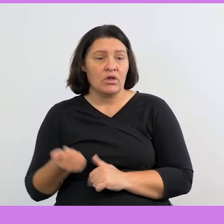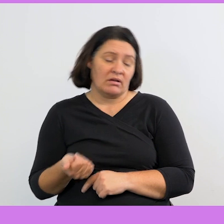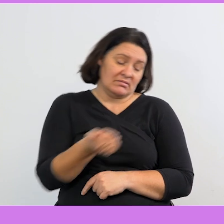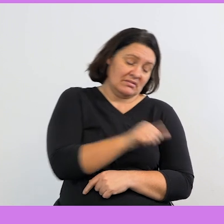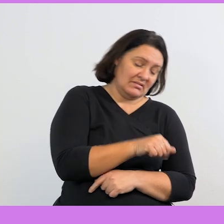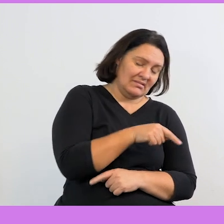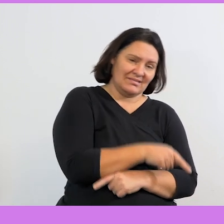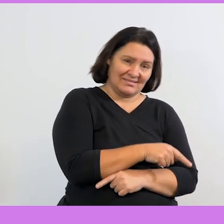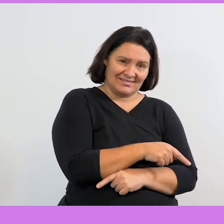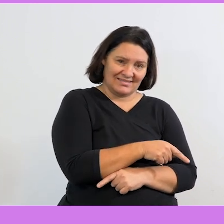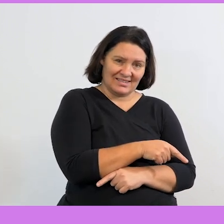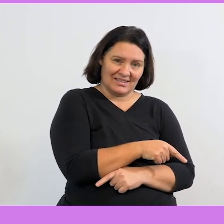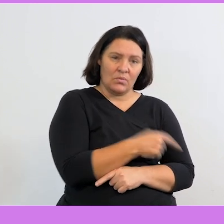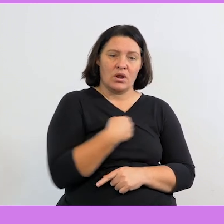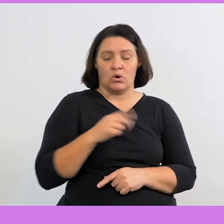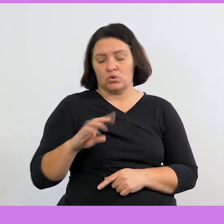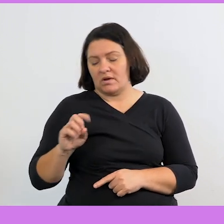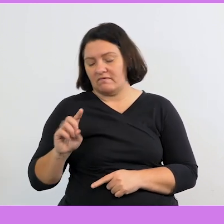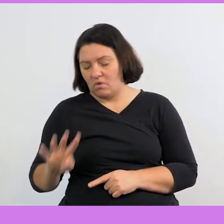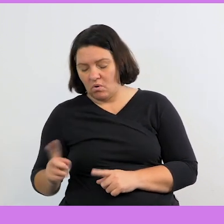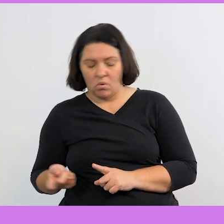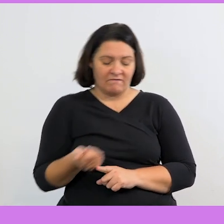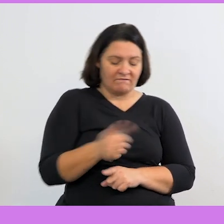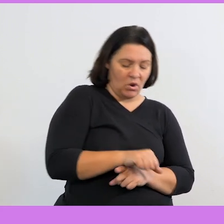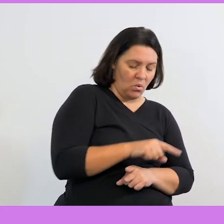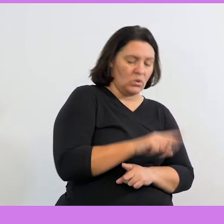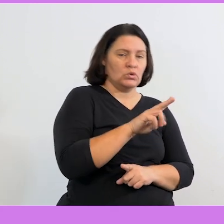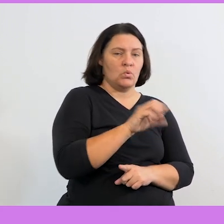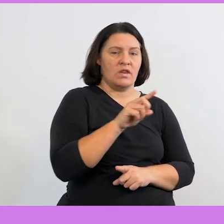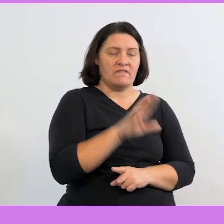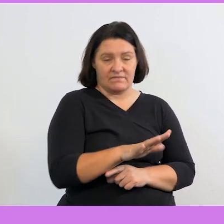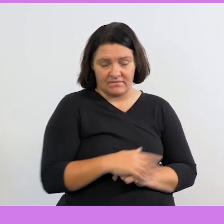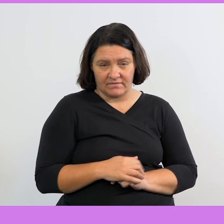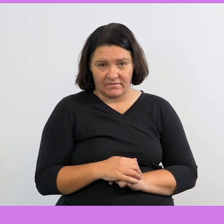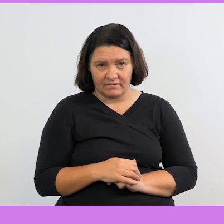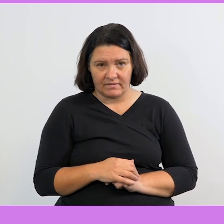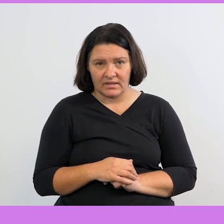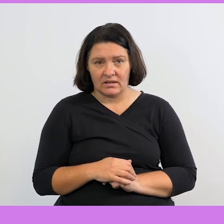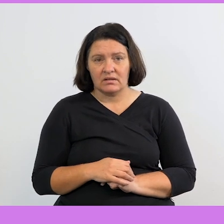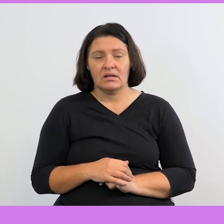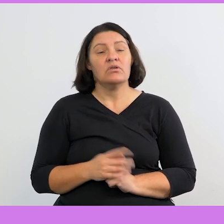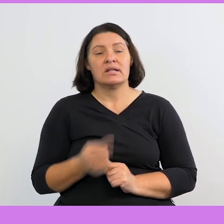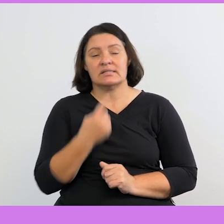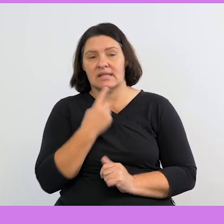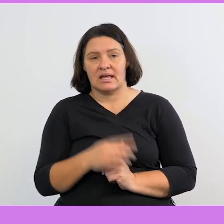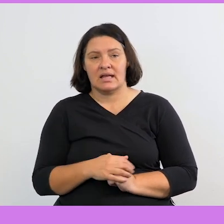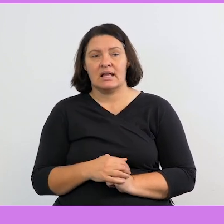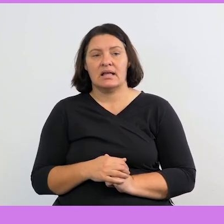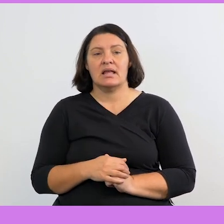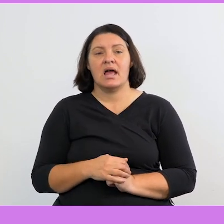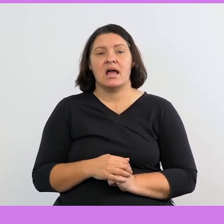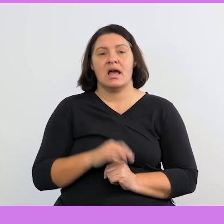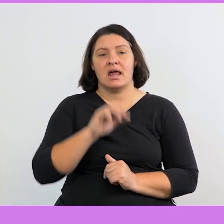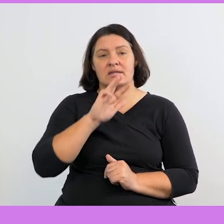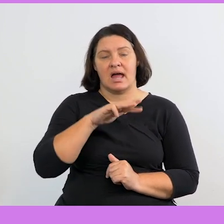So where's the following year? So we are in 2014 year. The following year should then be 2015, and therefore we're going to